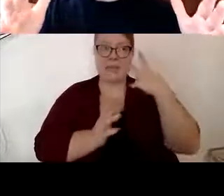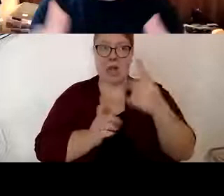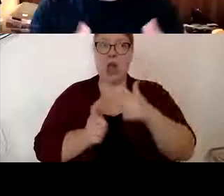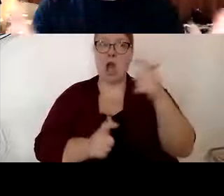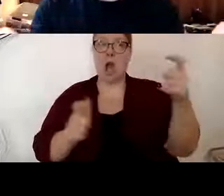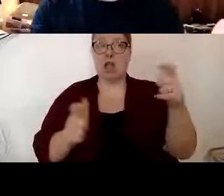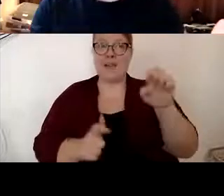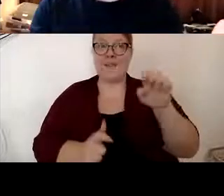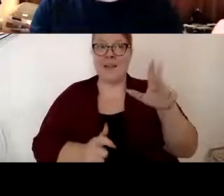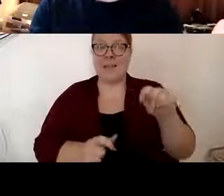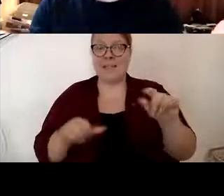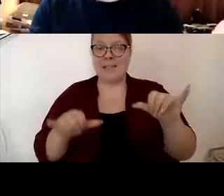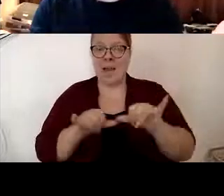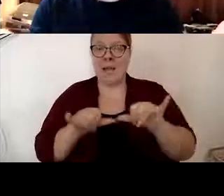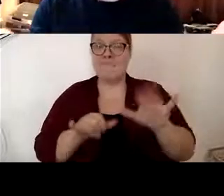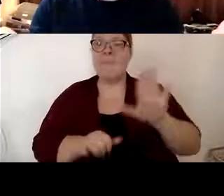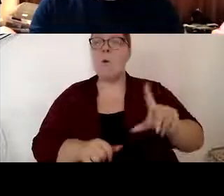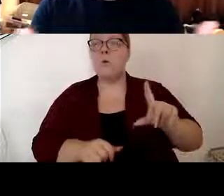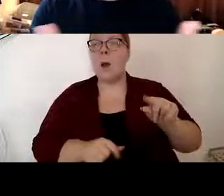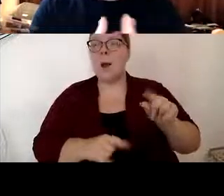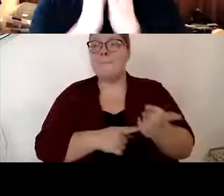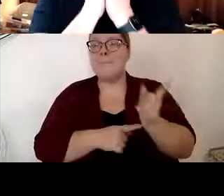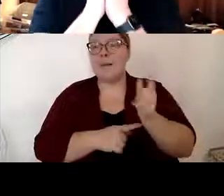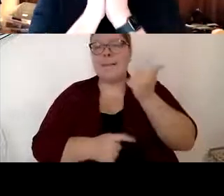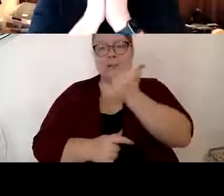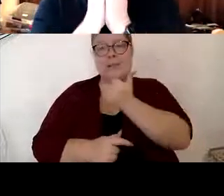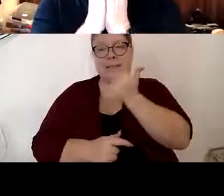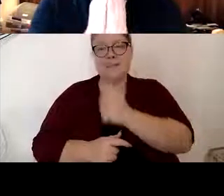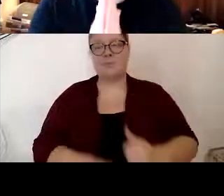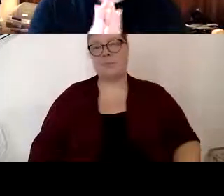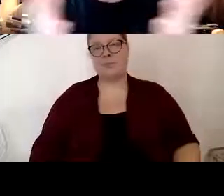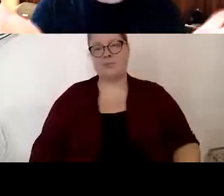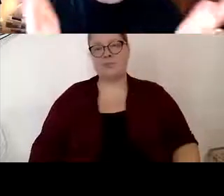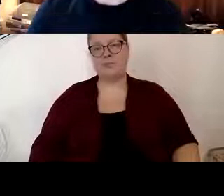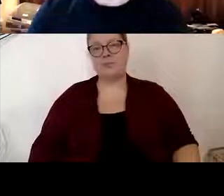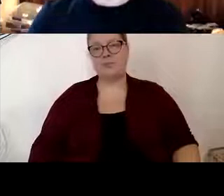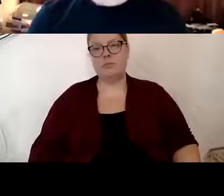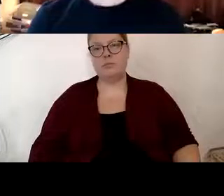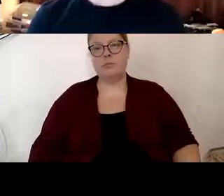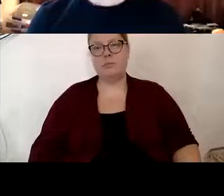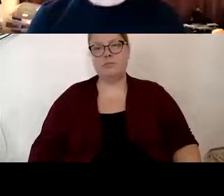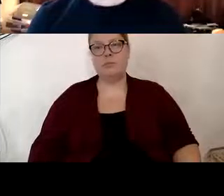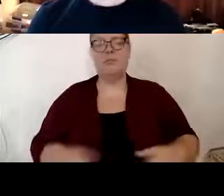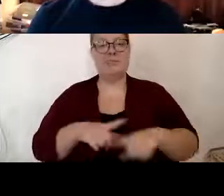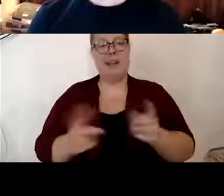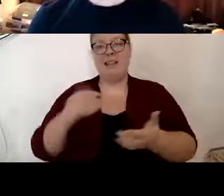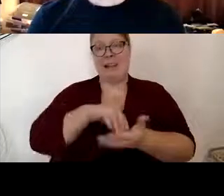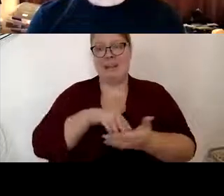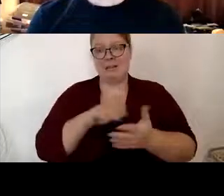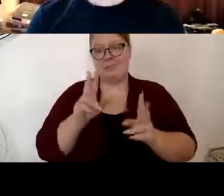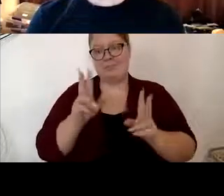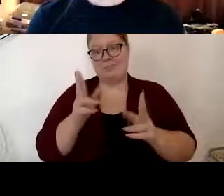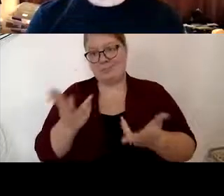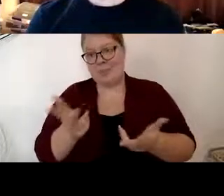in studies, it's about 20 minutes a day. So but meet the patient where they're at. For some of them, that